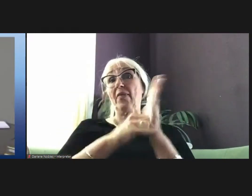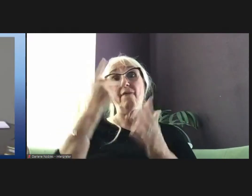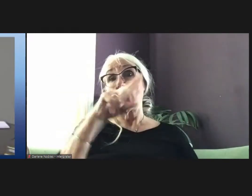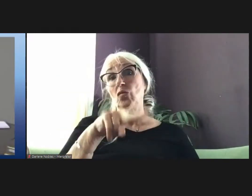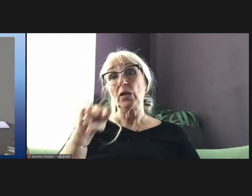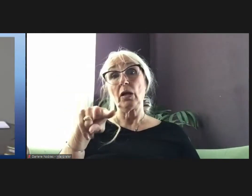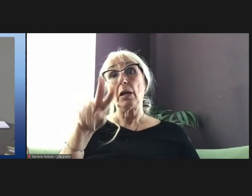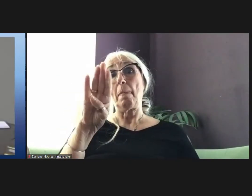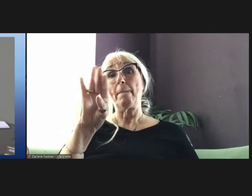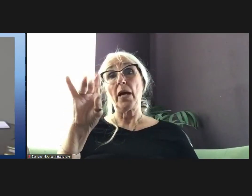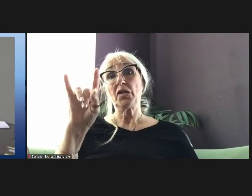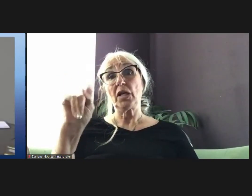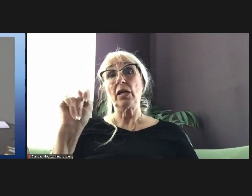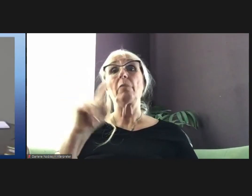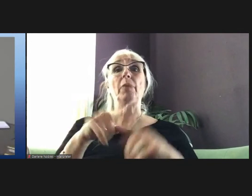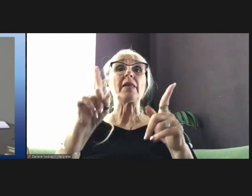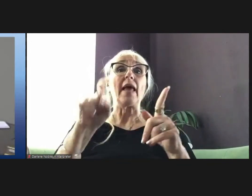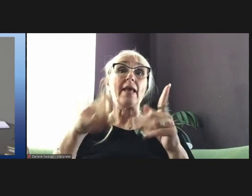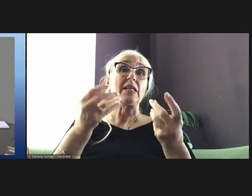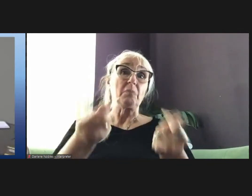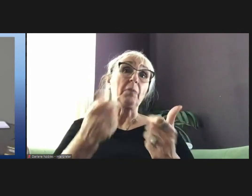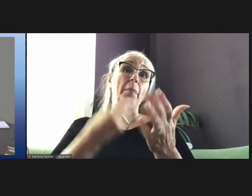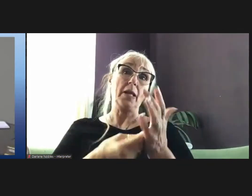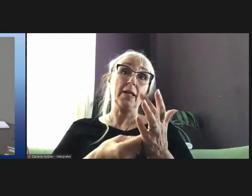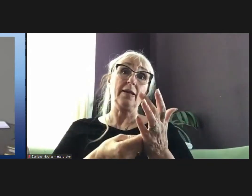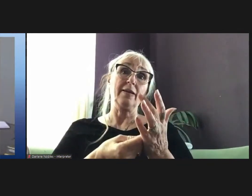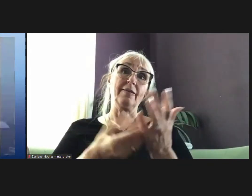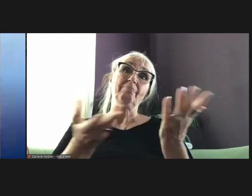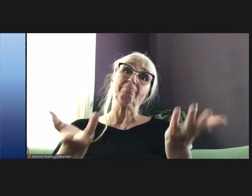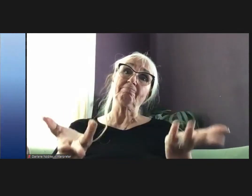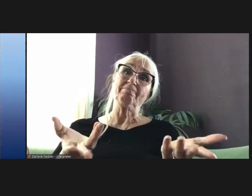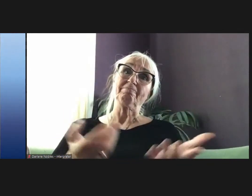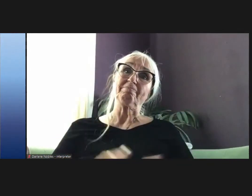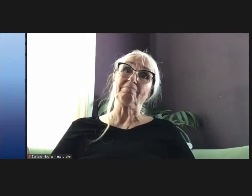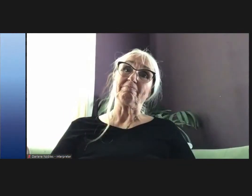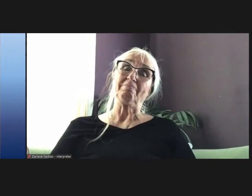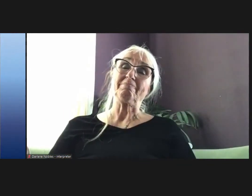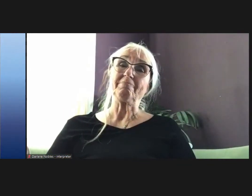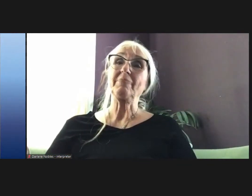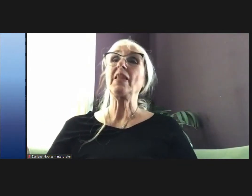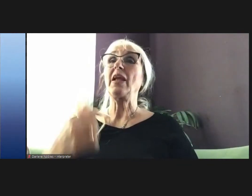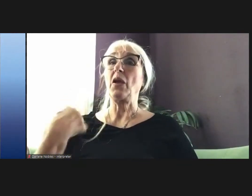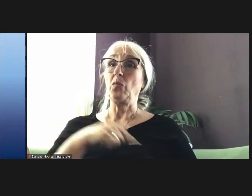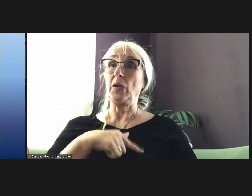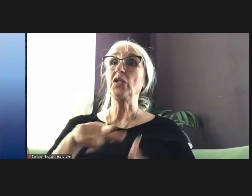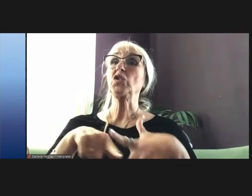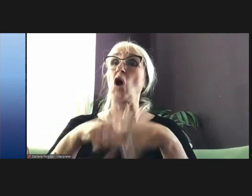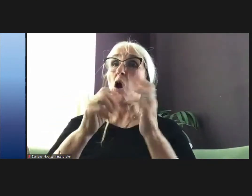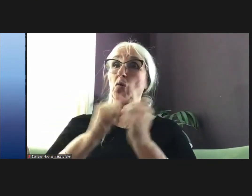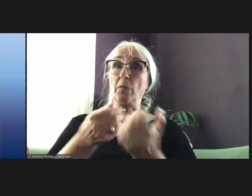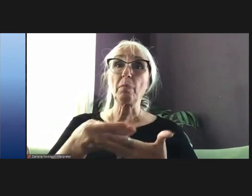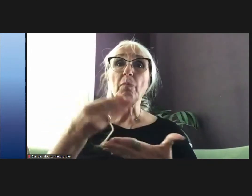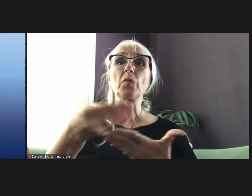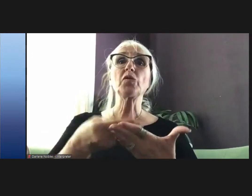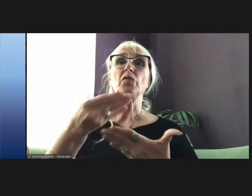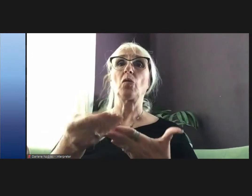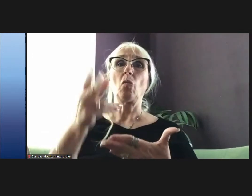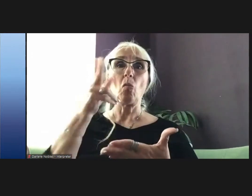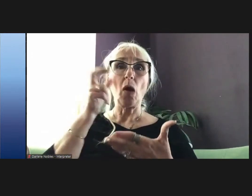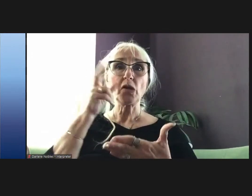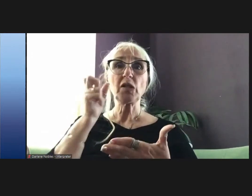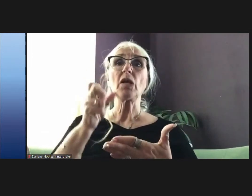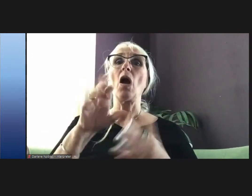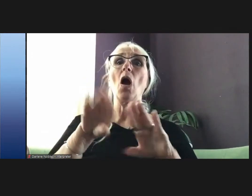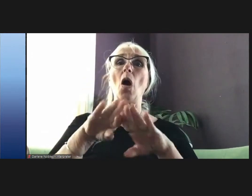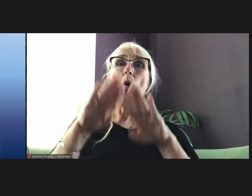money. So. Yes, and so, you know, we start, along with purchasing, start watching open POs